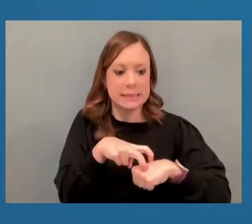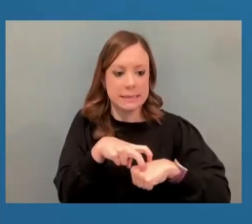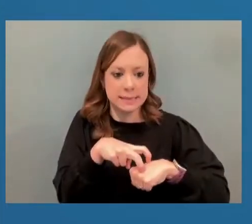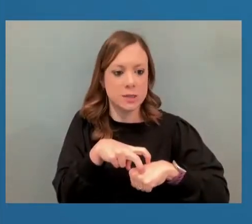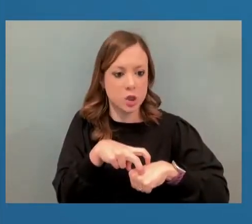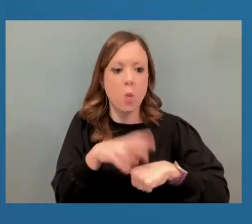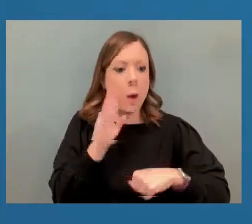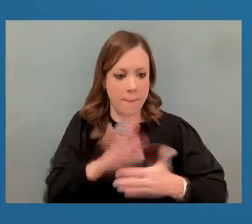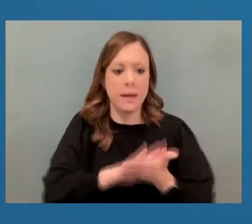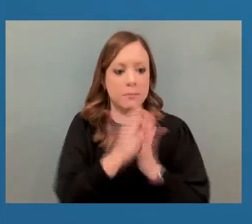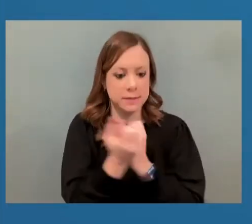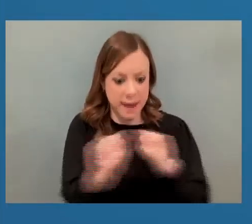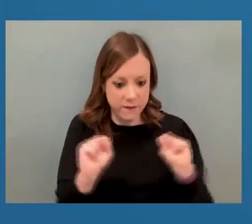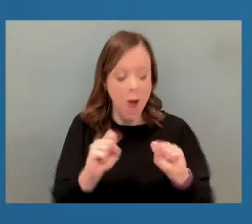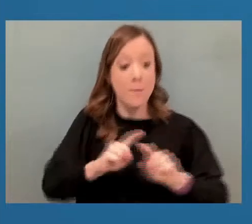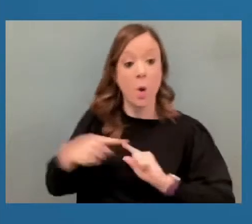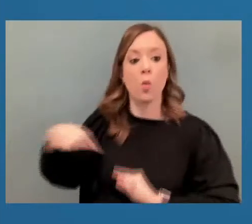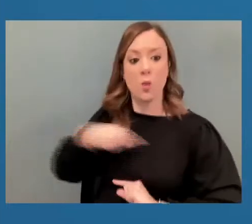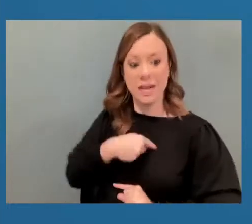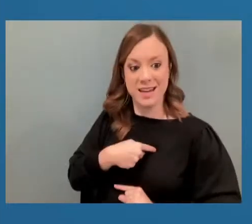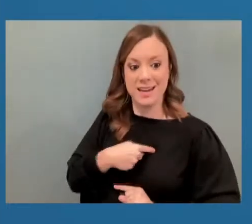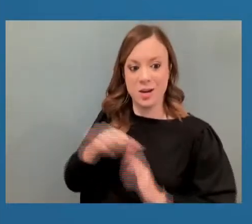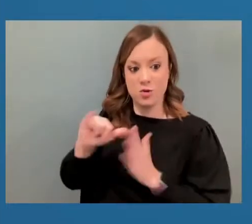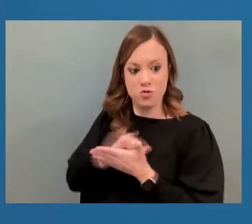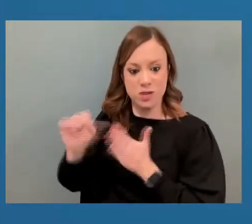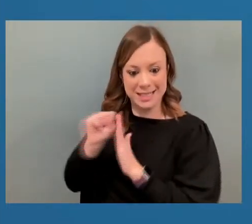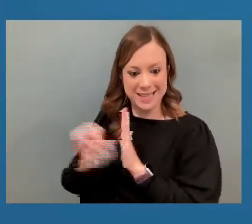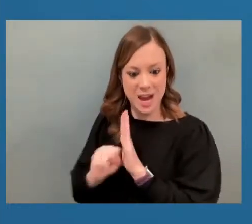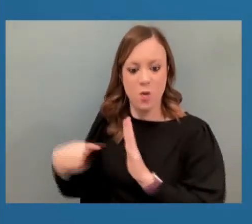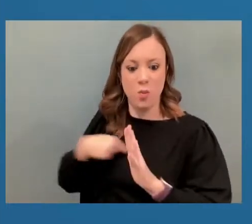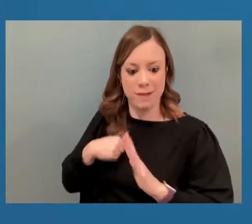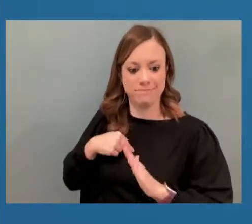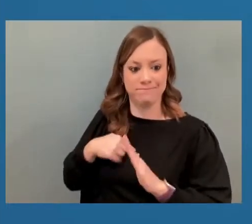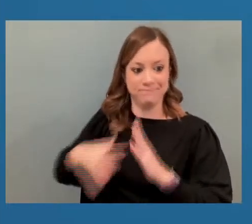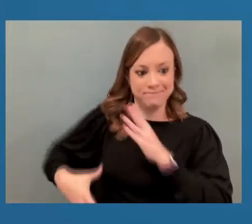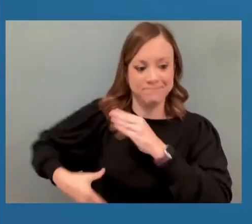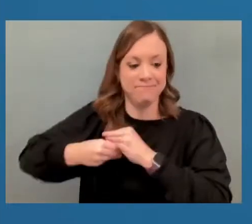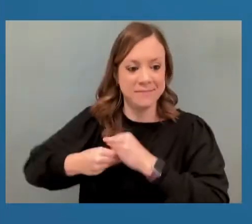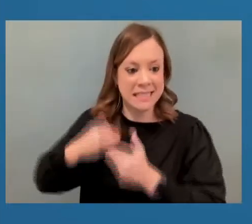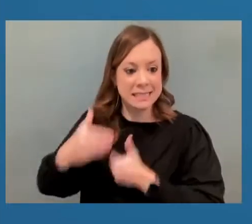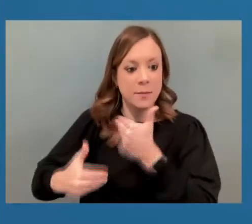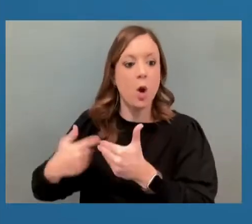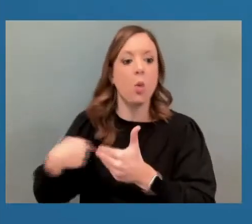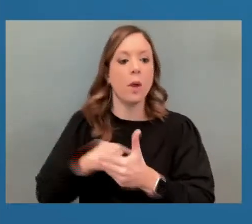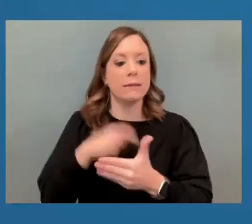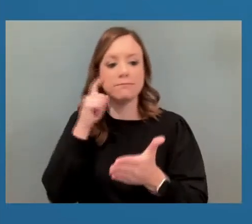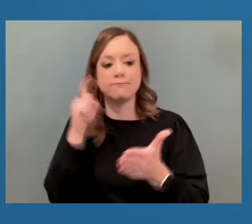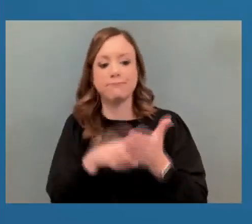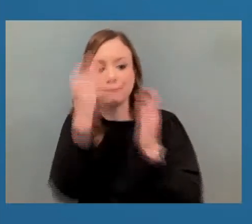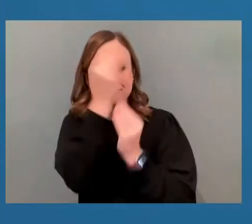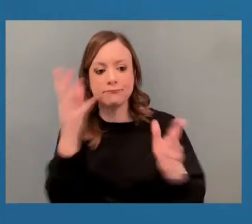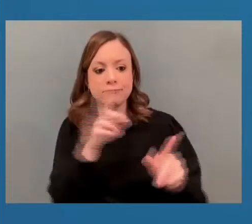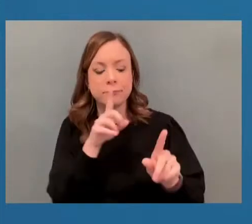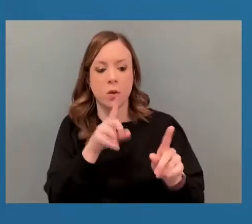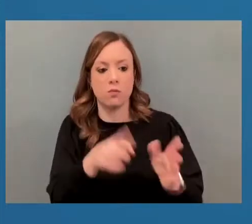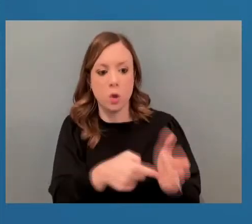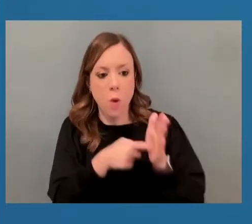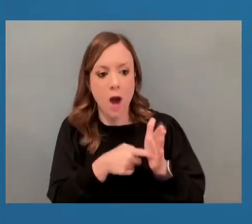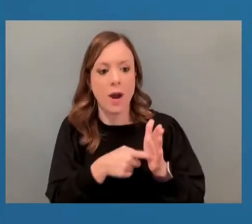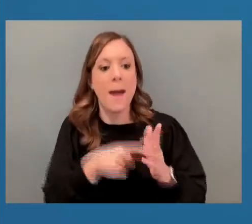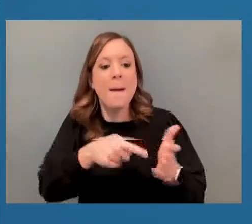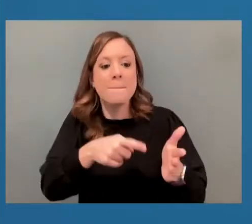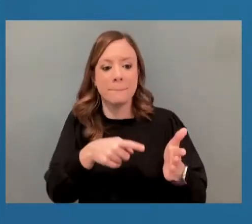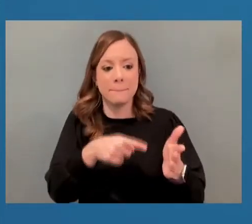took additional steps and issued a notice and order requiring mandatory monthly testing